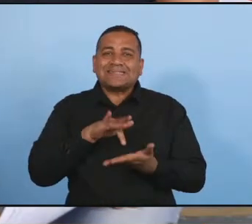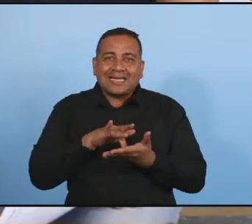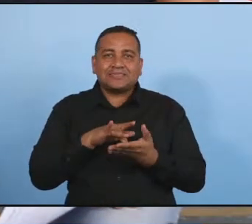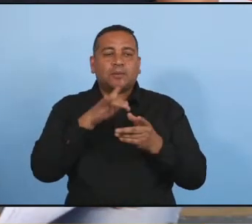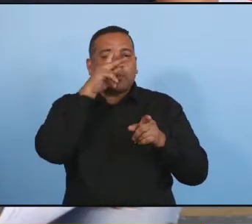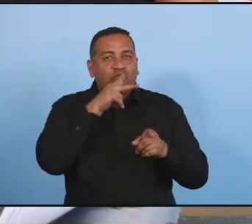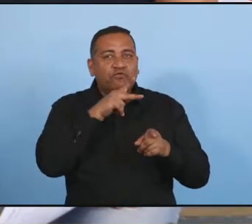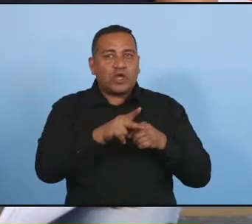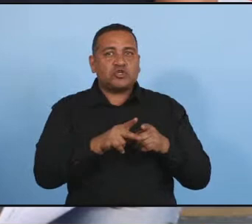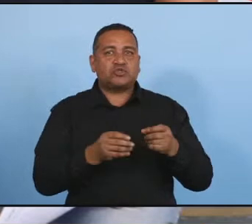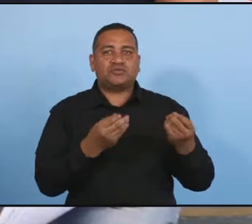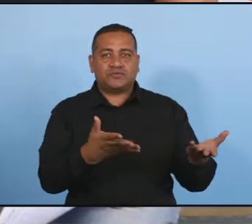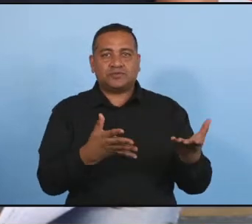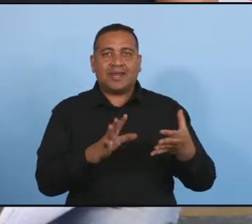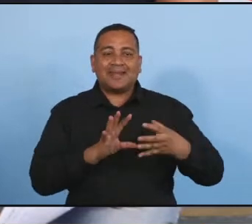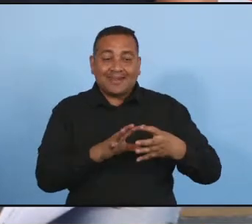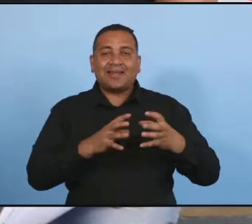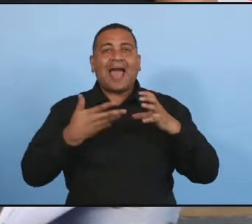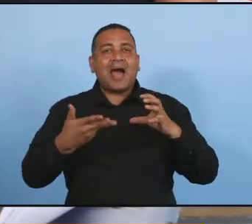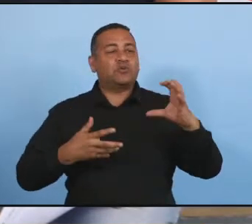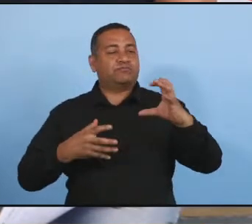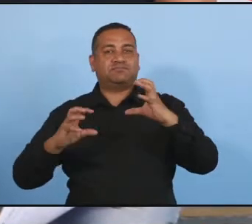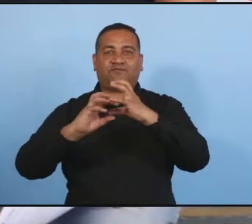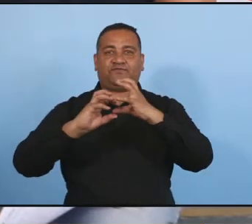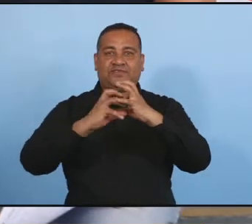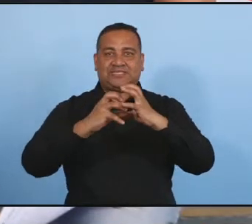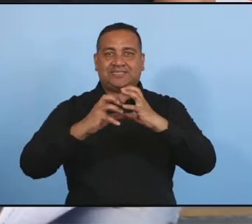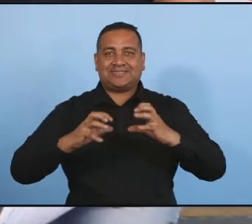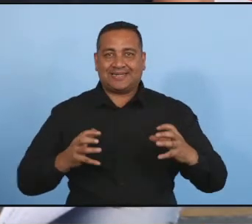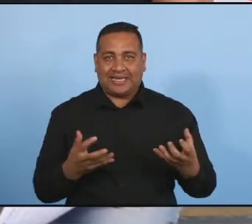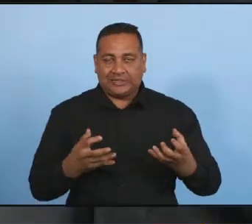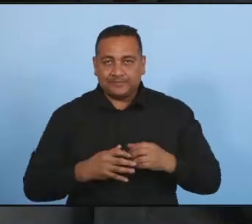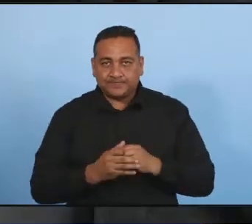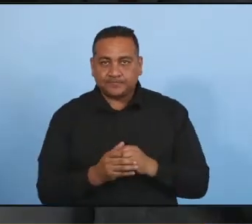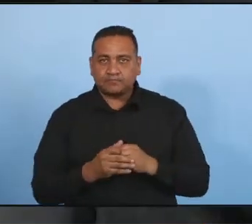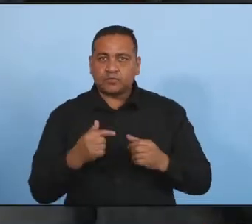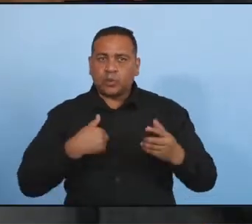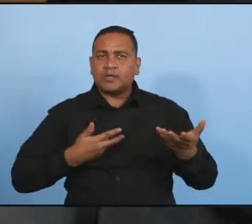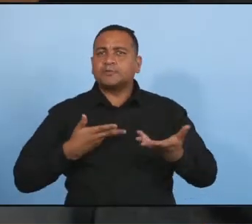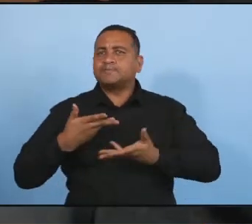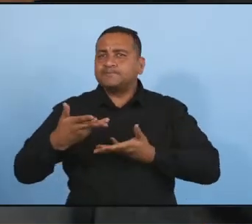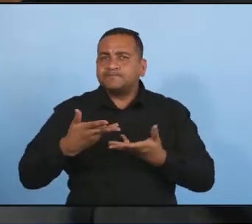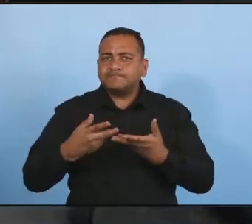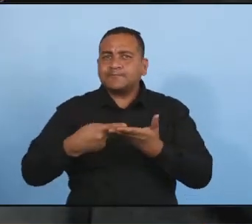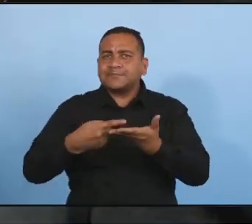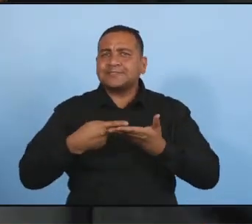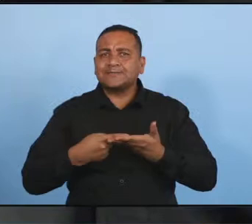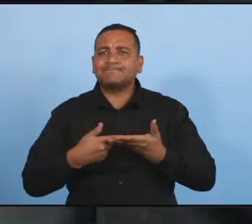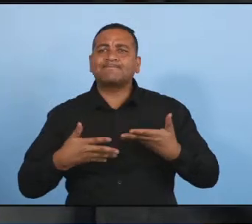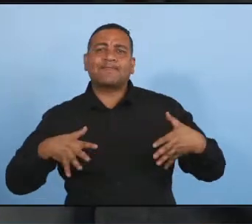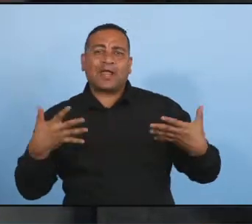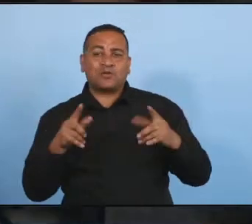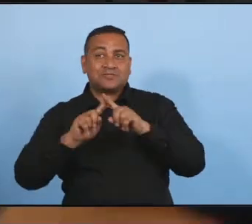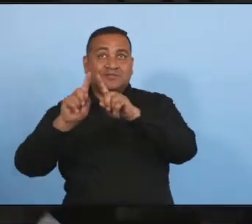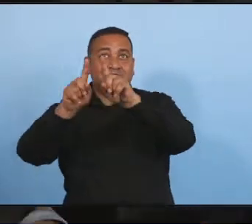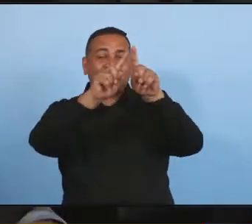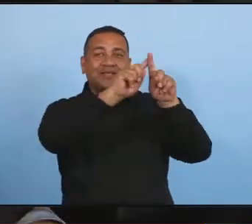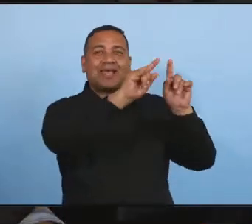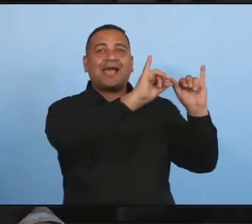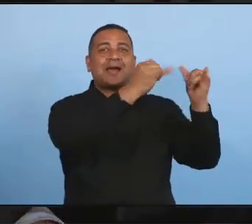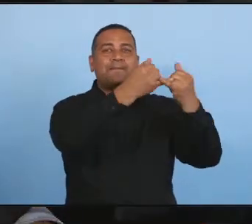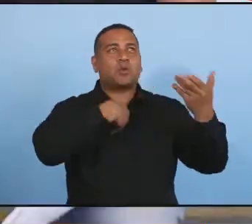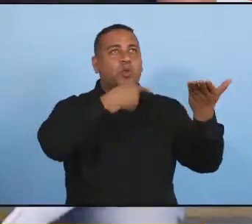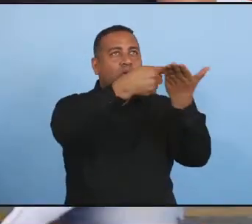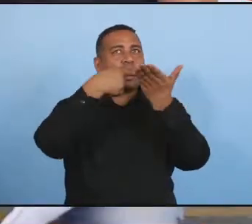for fitting and turning. So a delegation from industry that was appointed by